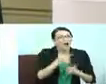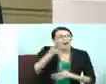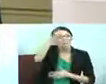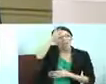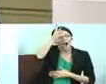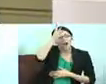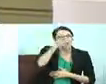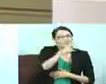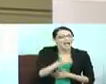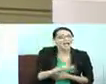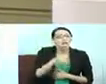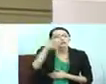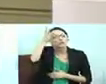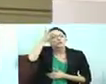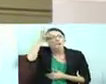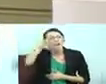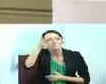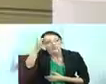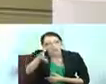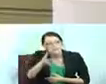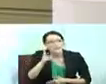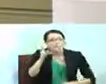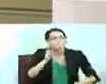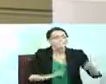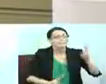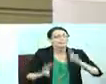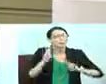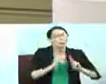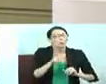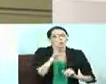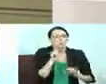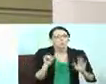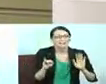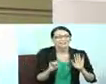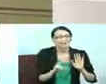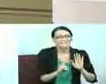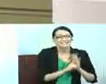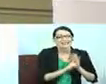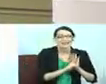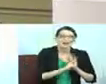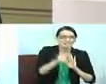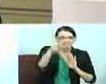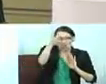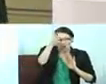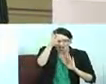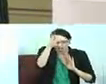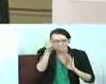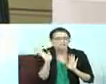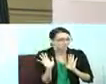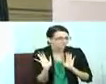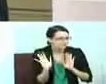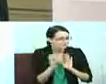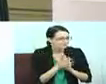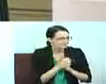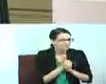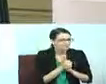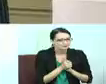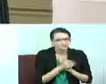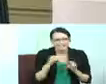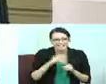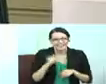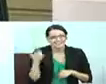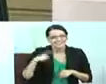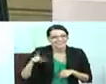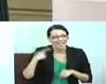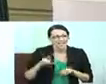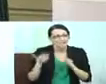fathers and grandfathers and those who identify as fathers, if you're in the leather community,